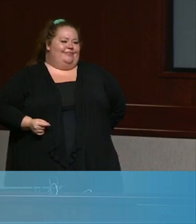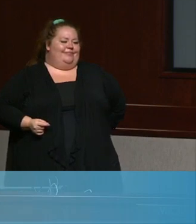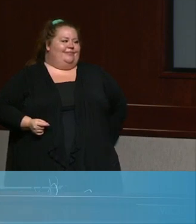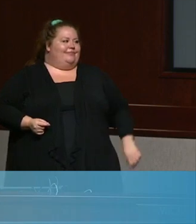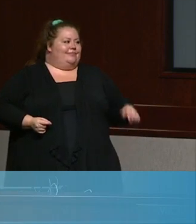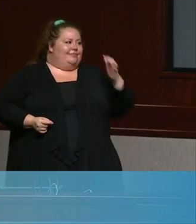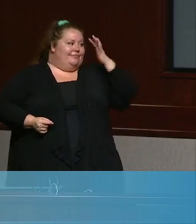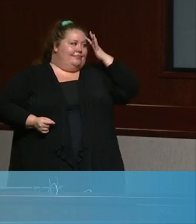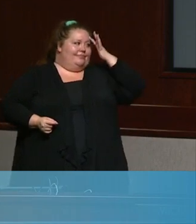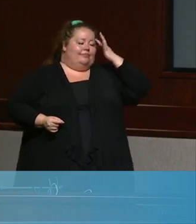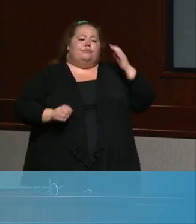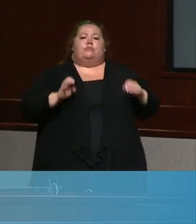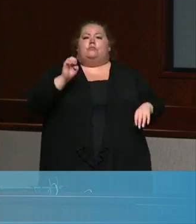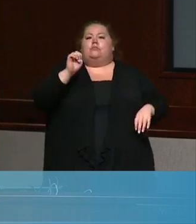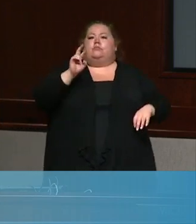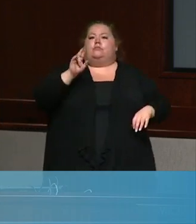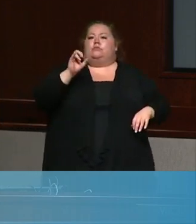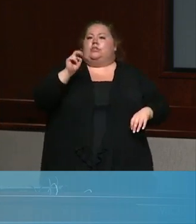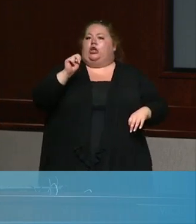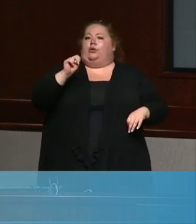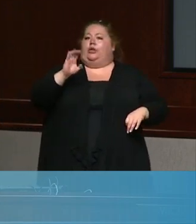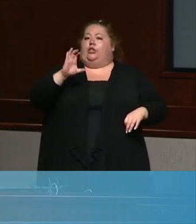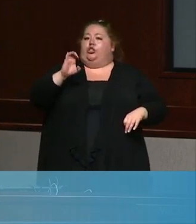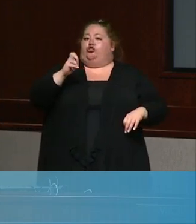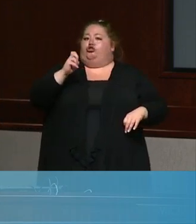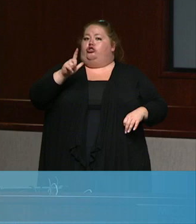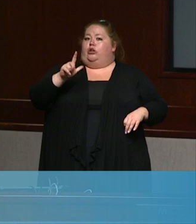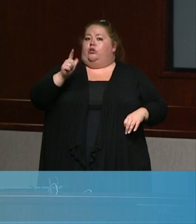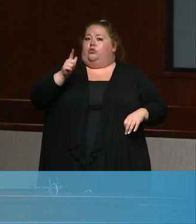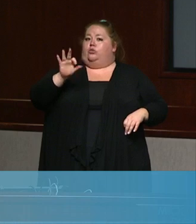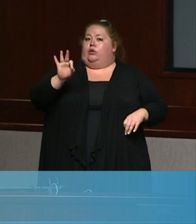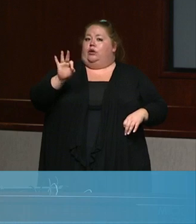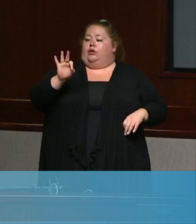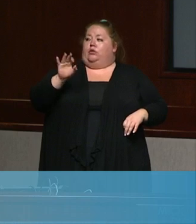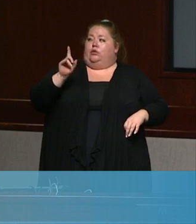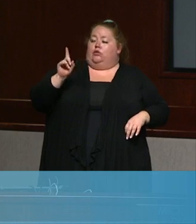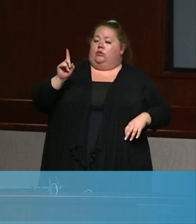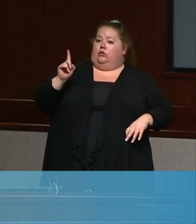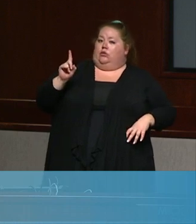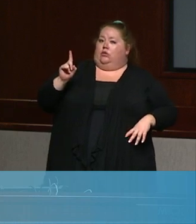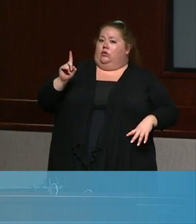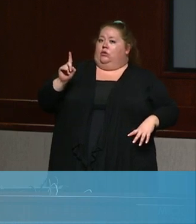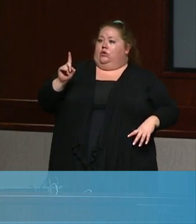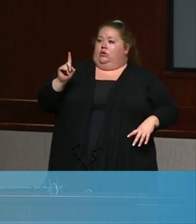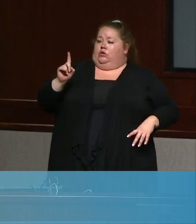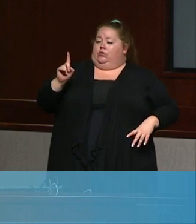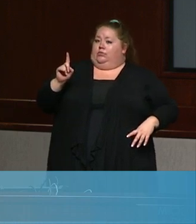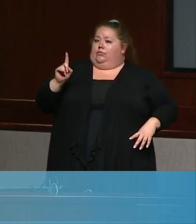Okay, I think we also had Aaron from Channel 29 looking to do a follow-up. Did I hear that correctly?